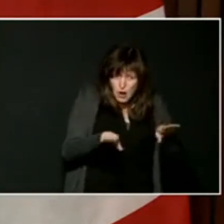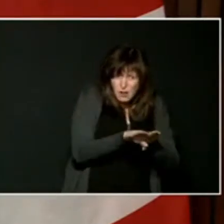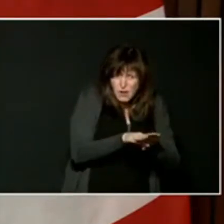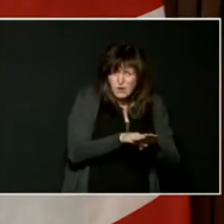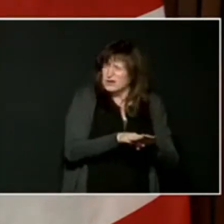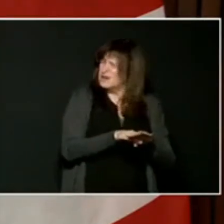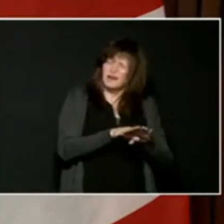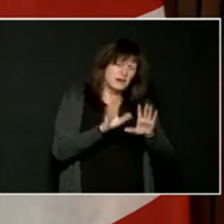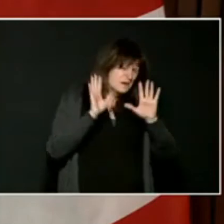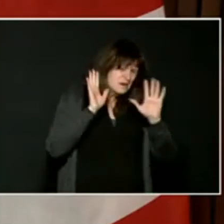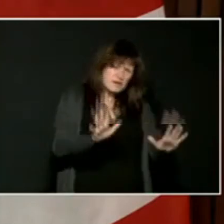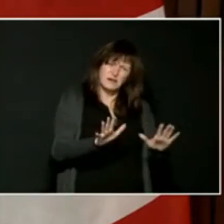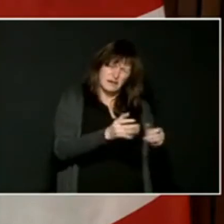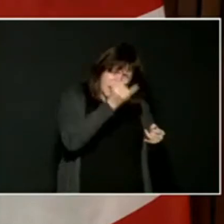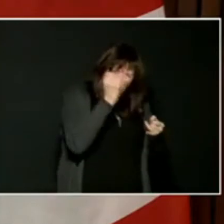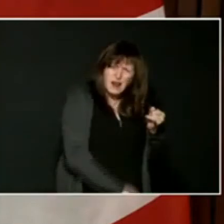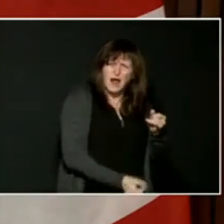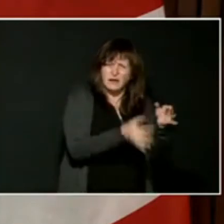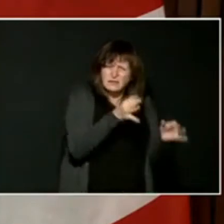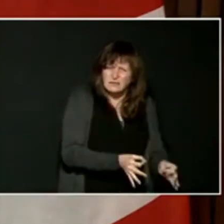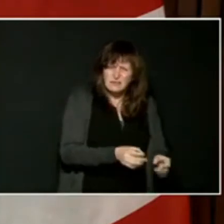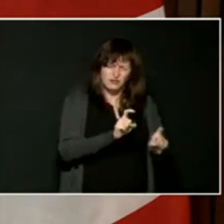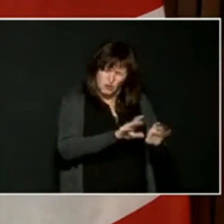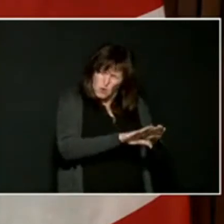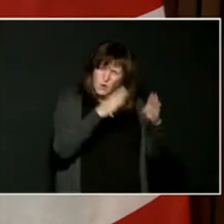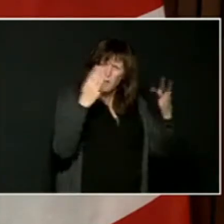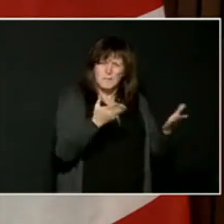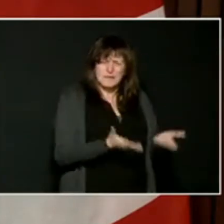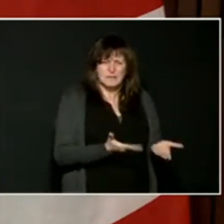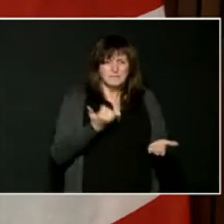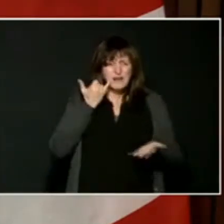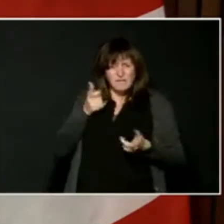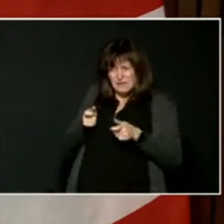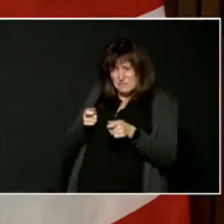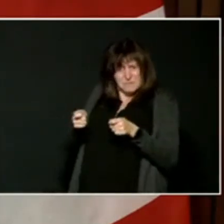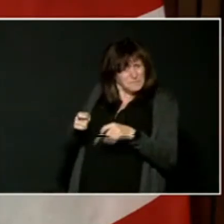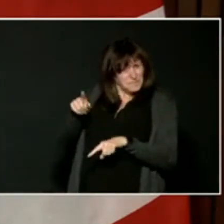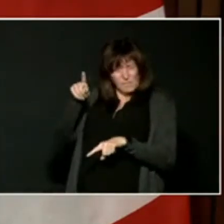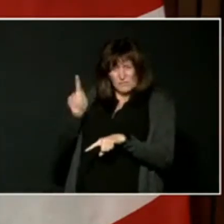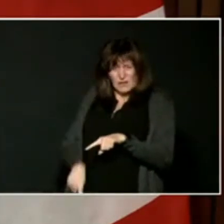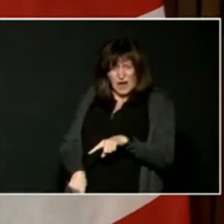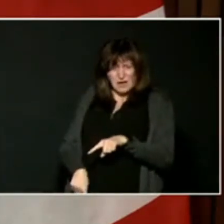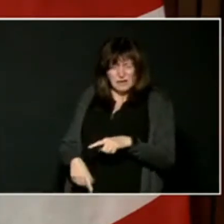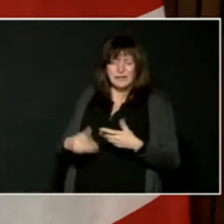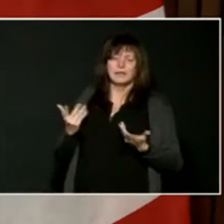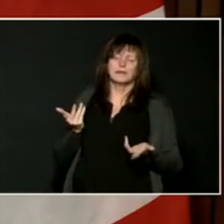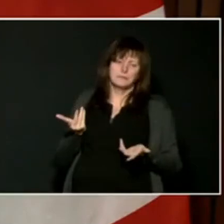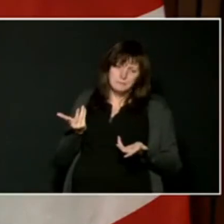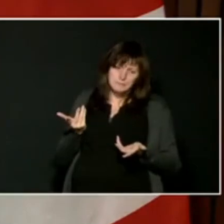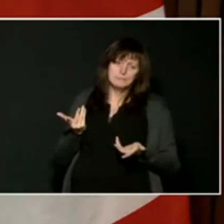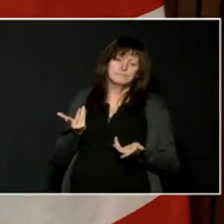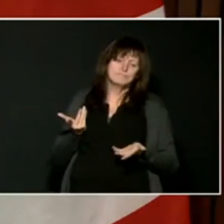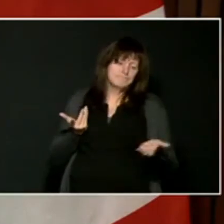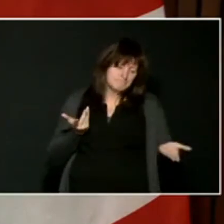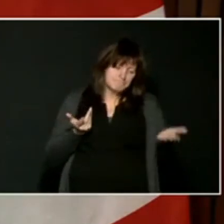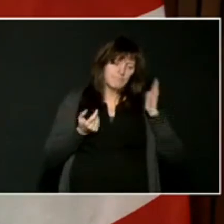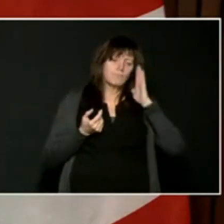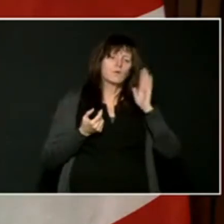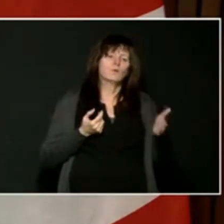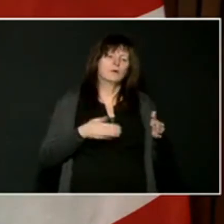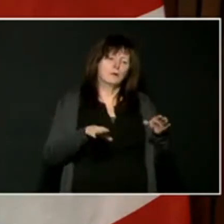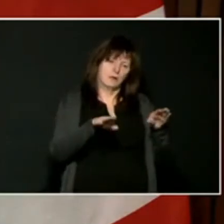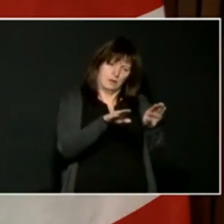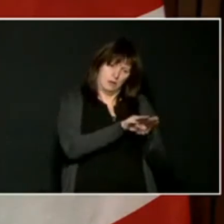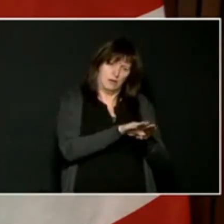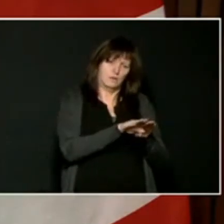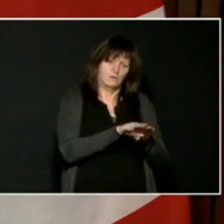international experience shows, if we don't get the pandemic under control, we will have to take more drastic measures for longer periods of time. If we don't get the